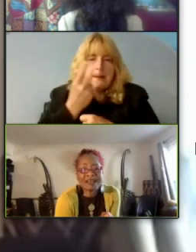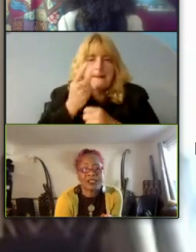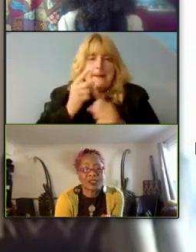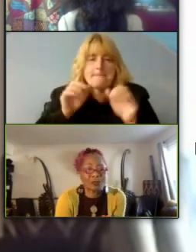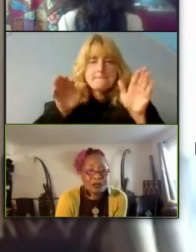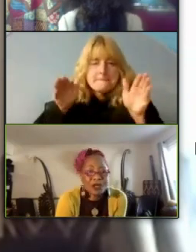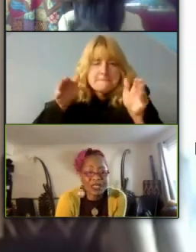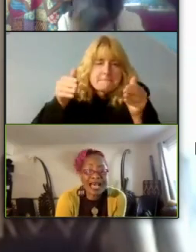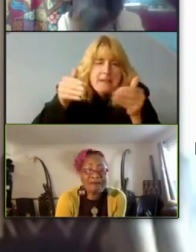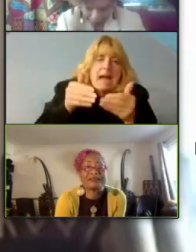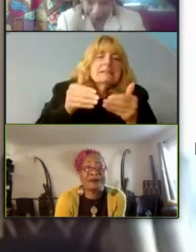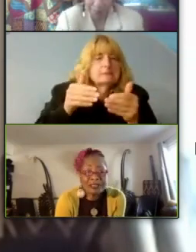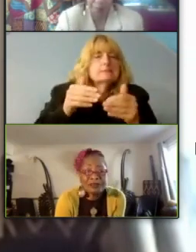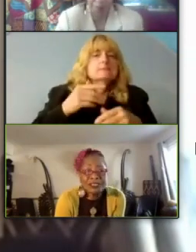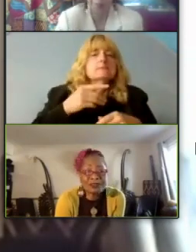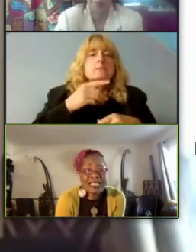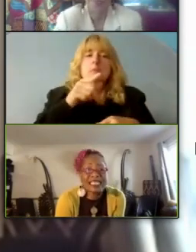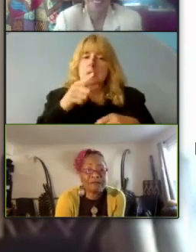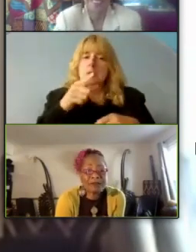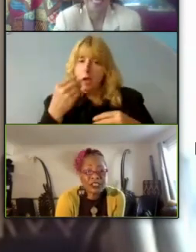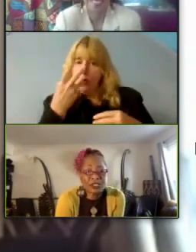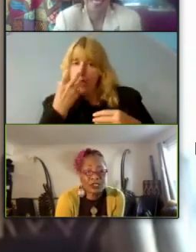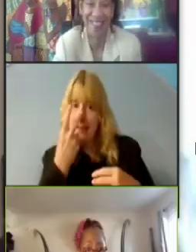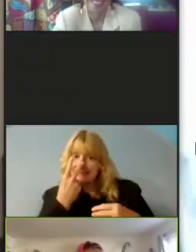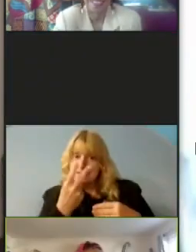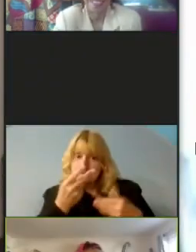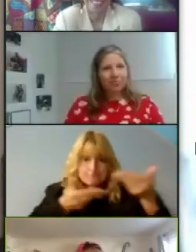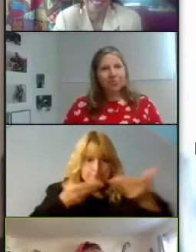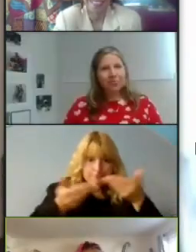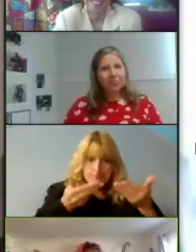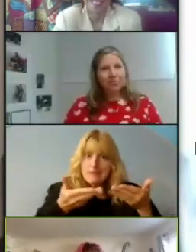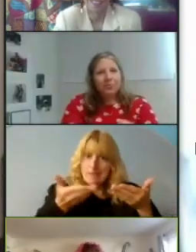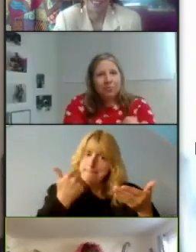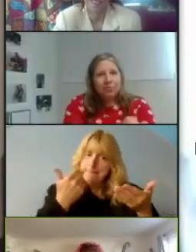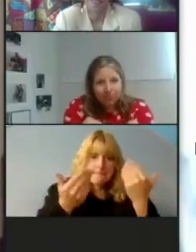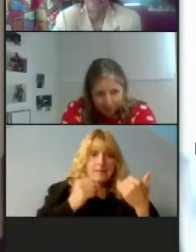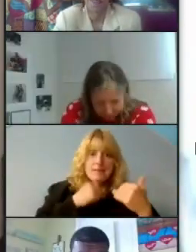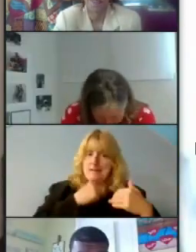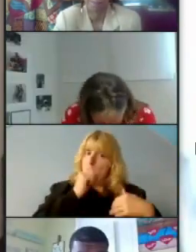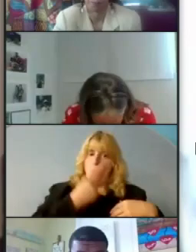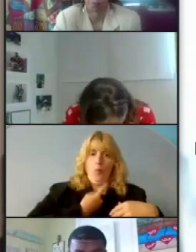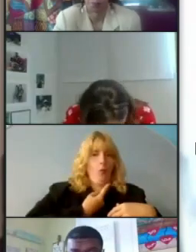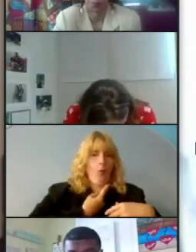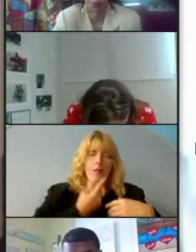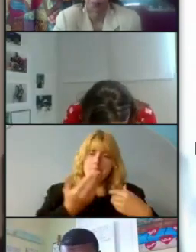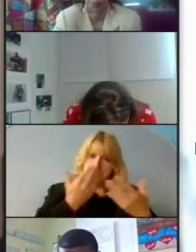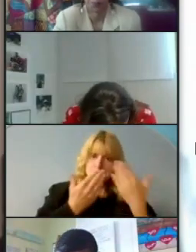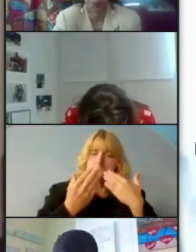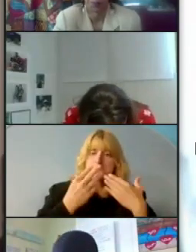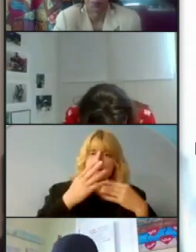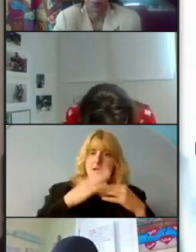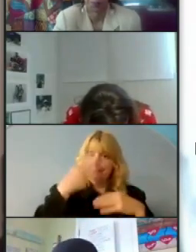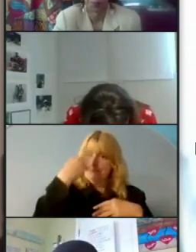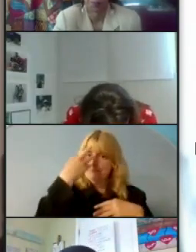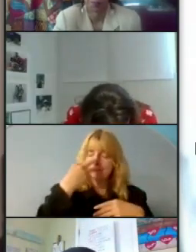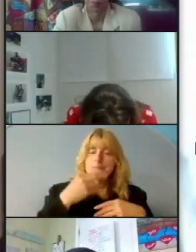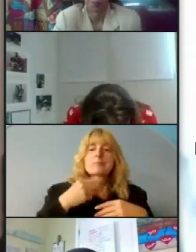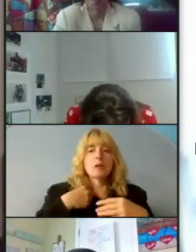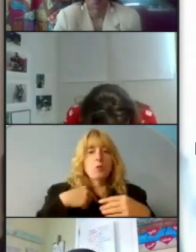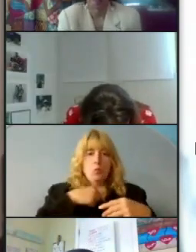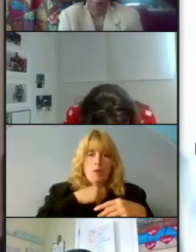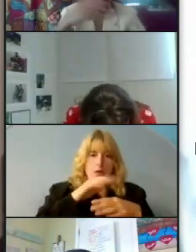open the camera so people know that I'm not the only one doing this, I invite you to do that now. And while we're getting into that position,